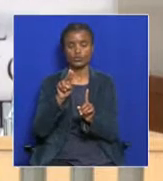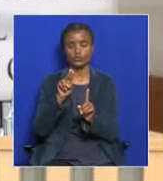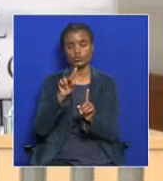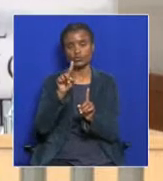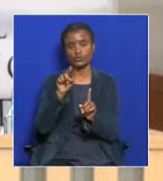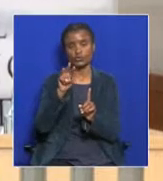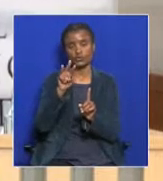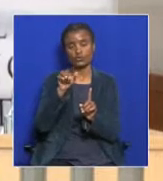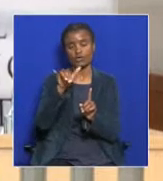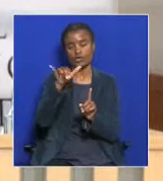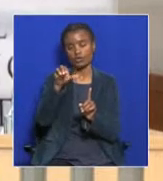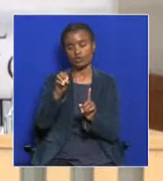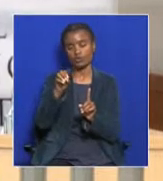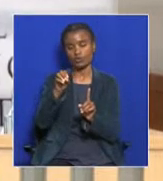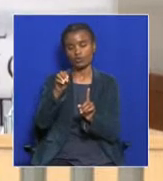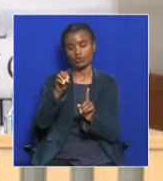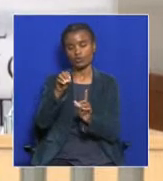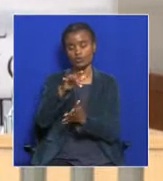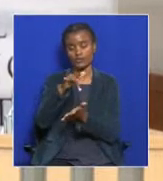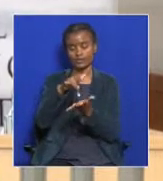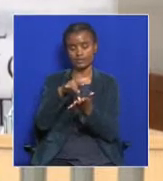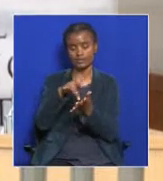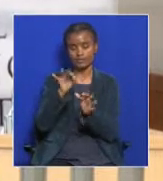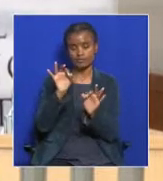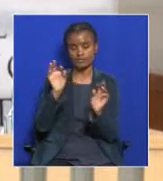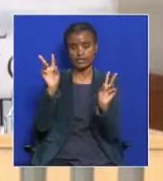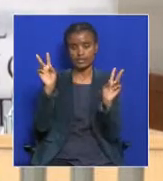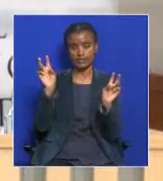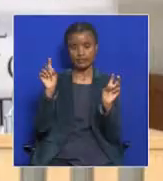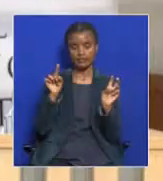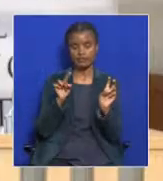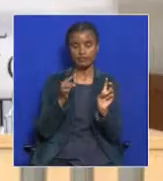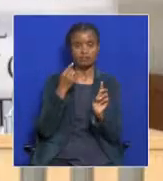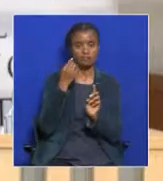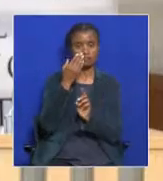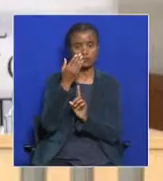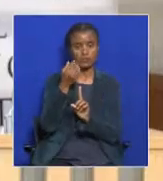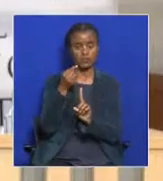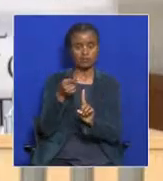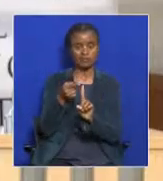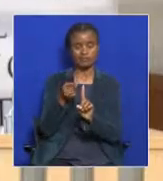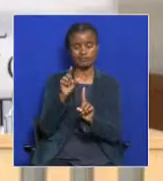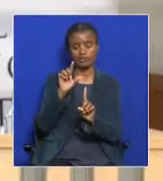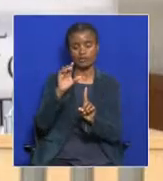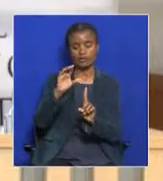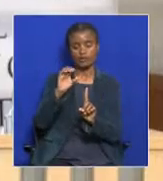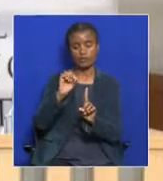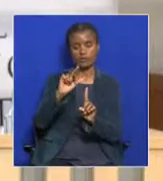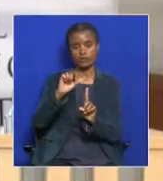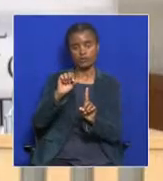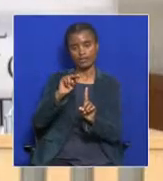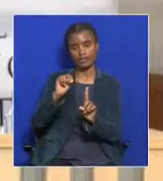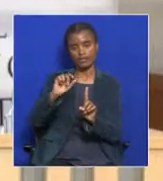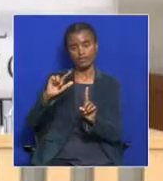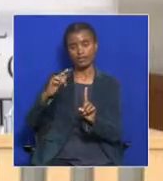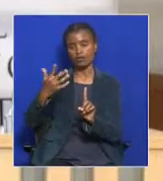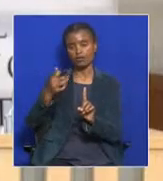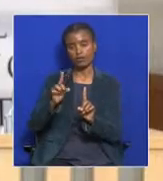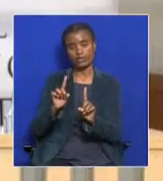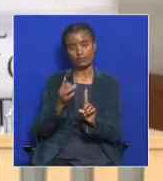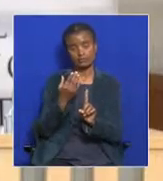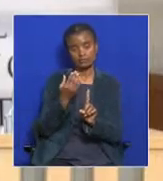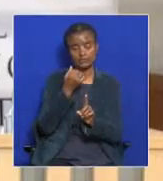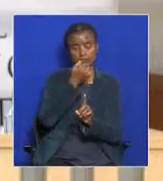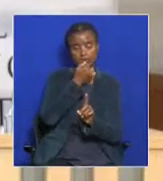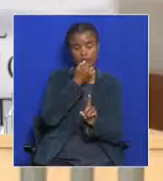is it Kennel? Apologize if I get it wrong. Tab, you found it. Commissioners at tab 5 of